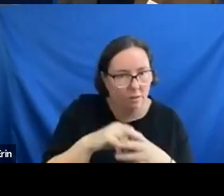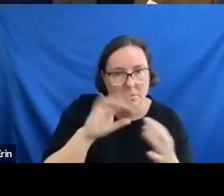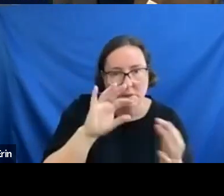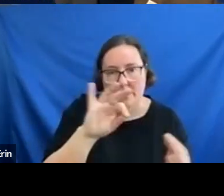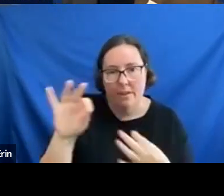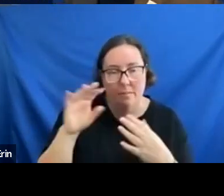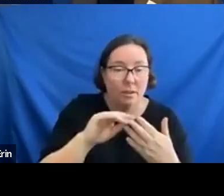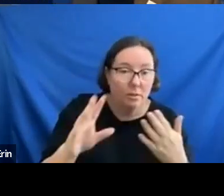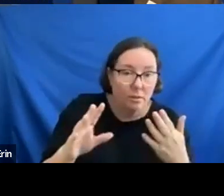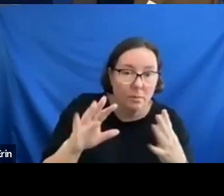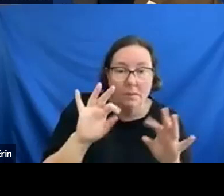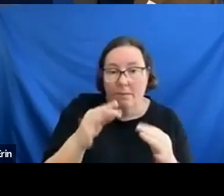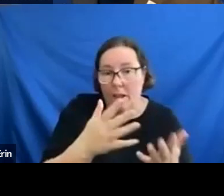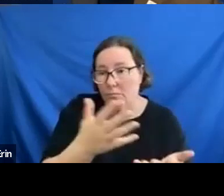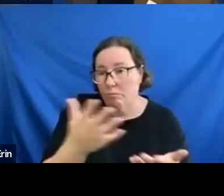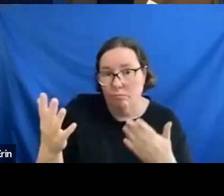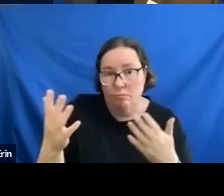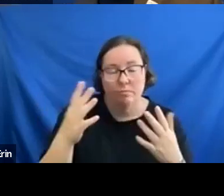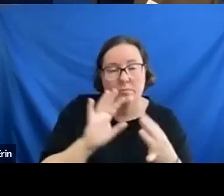of students as to